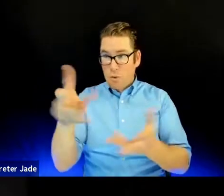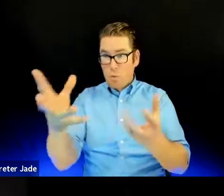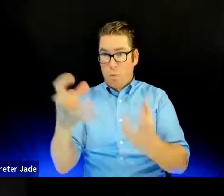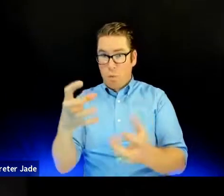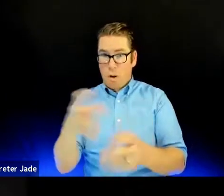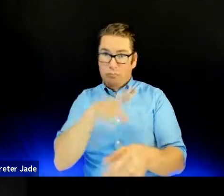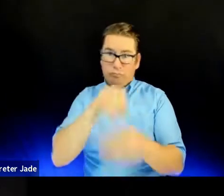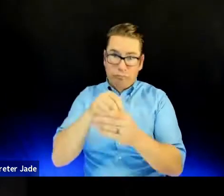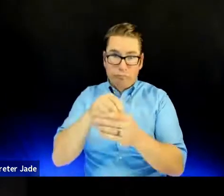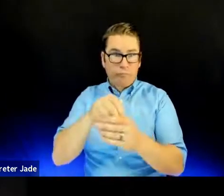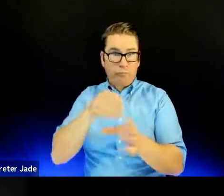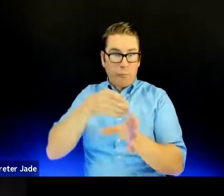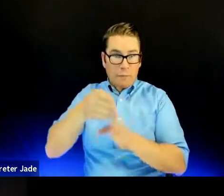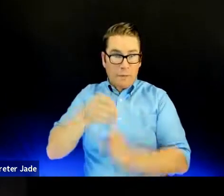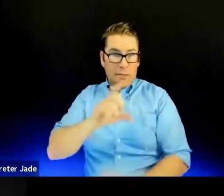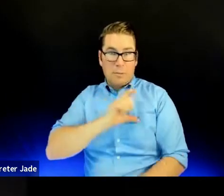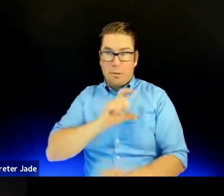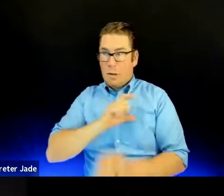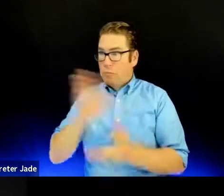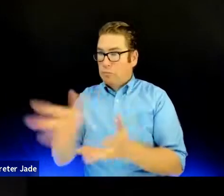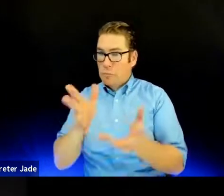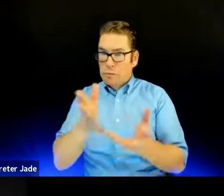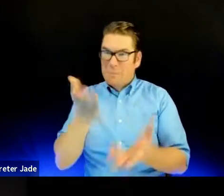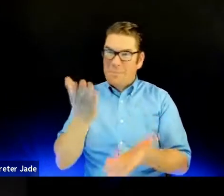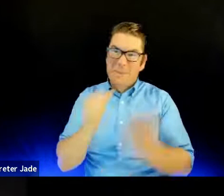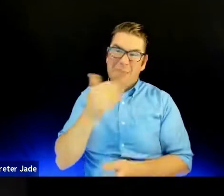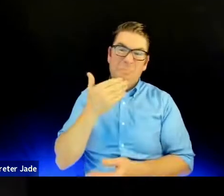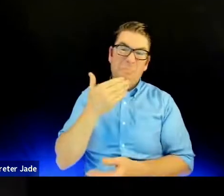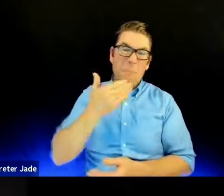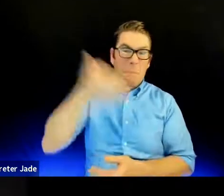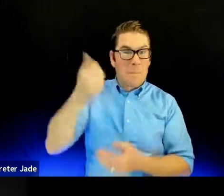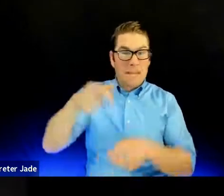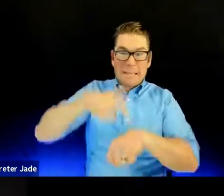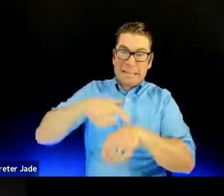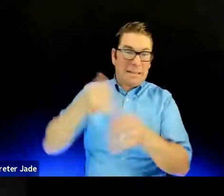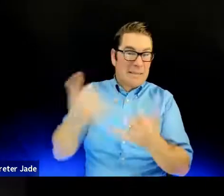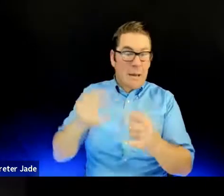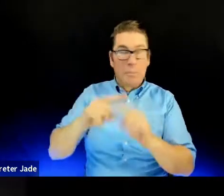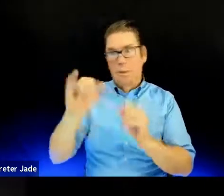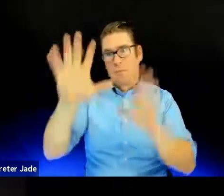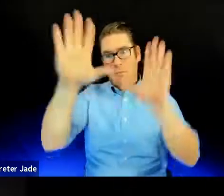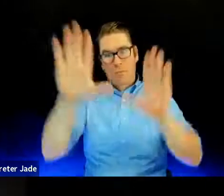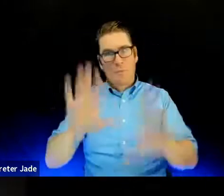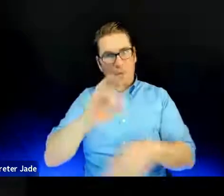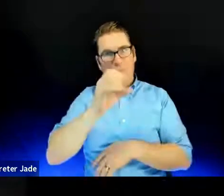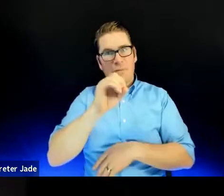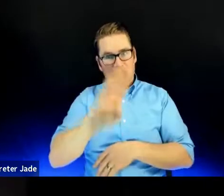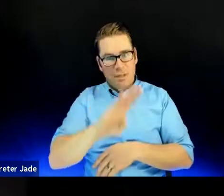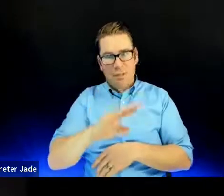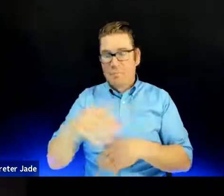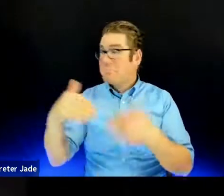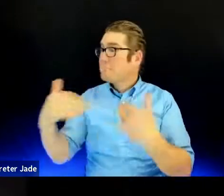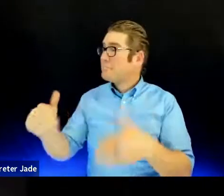media, but it's a great job. Okay, thank you. Thank you so much for your service to our community,